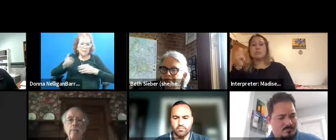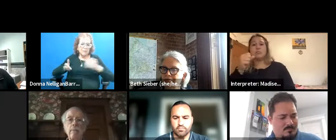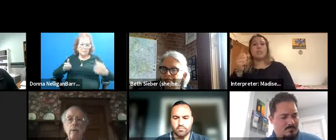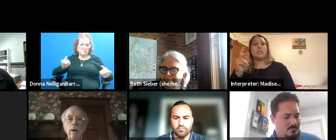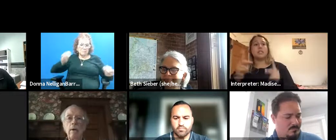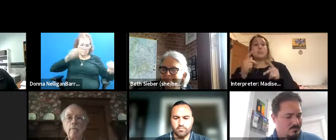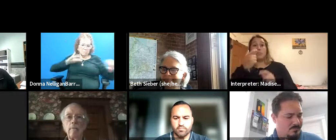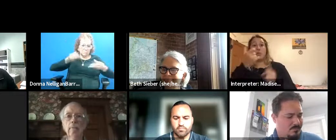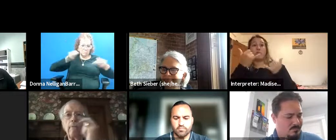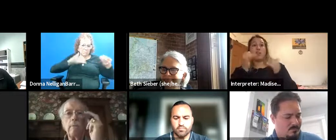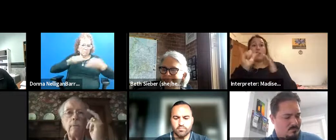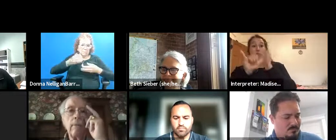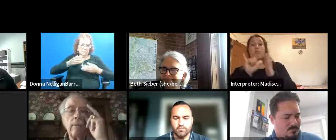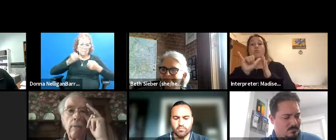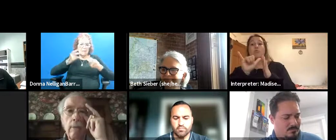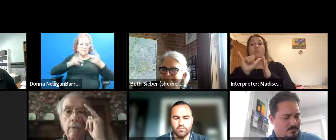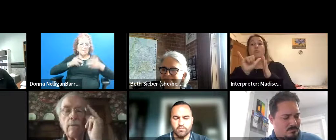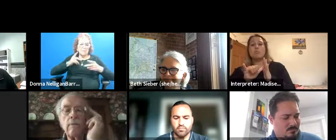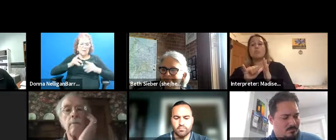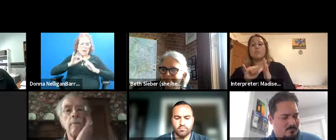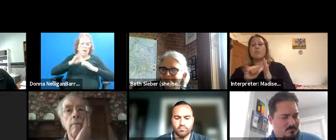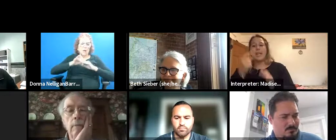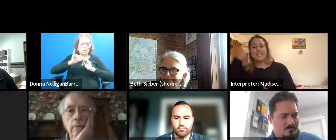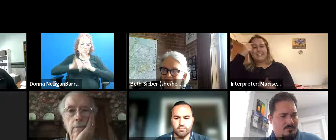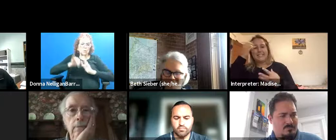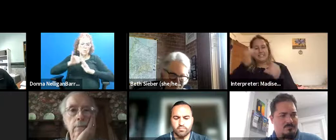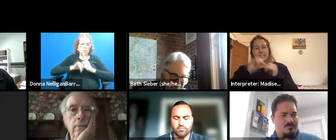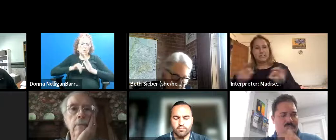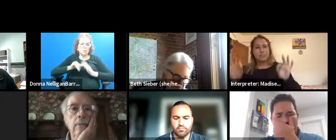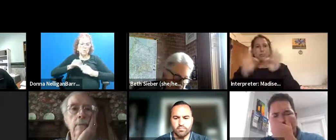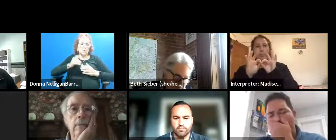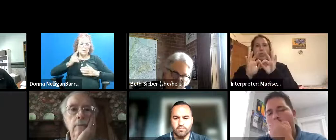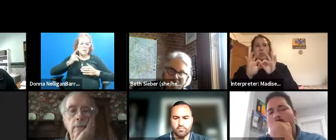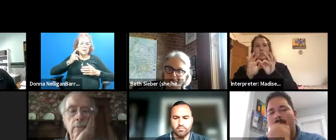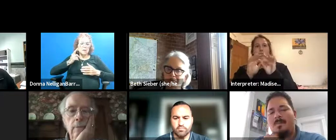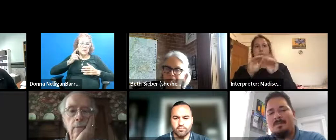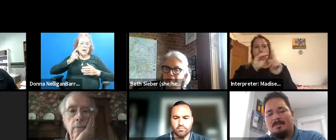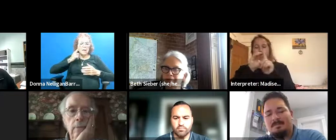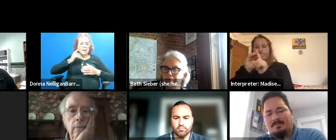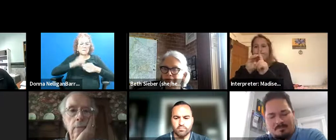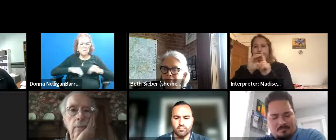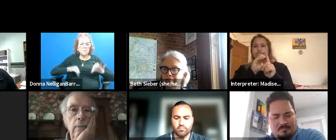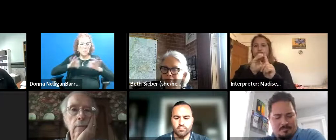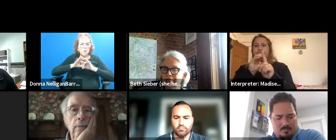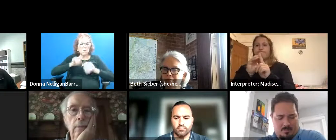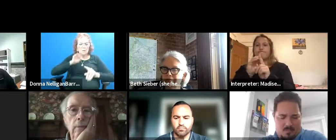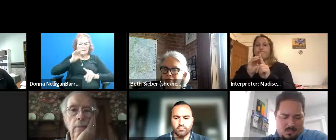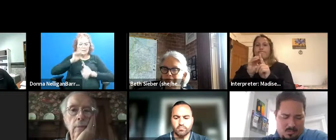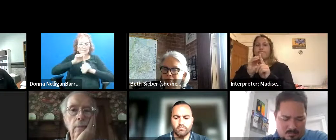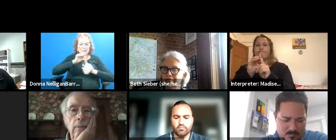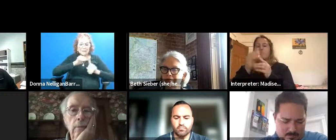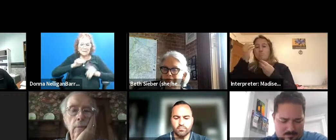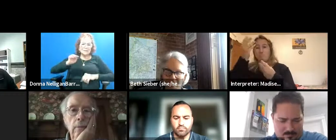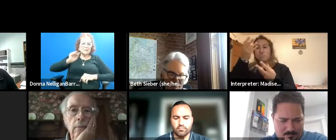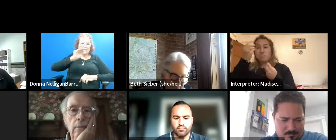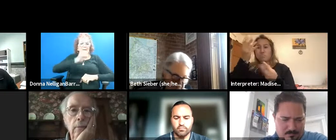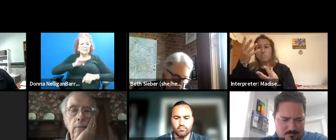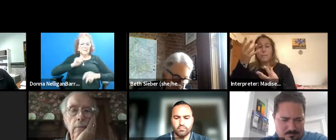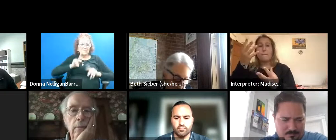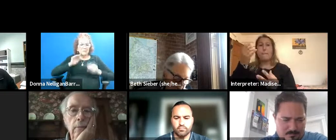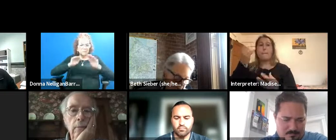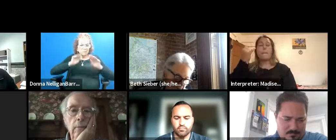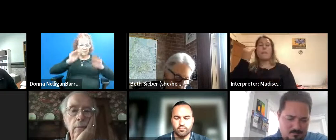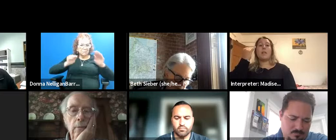YouTube. I think it's important to point out for people who may not be familiar with redistricting that, the